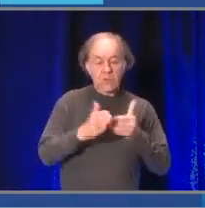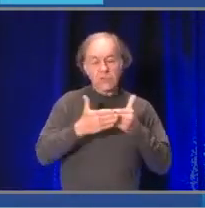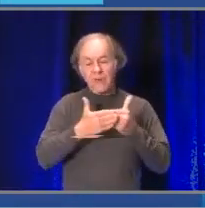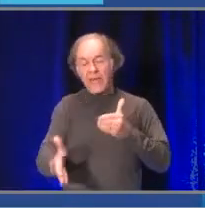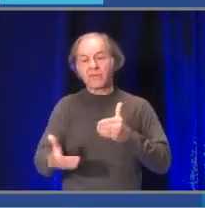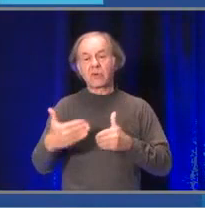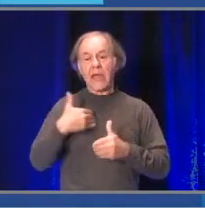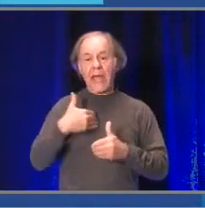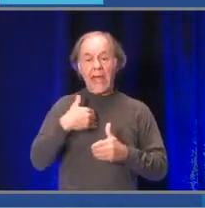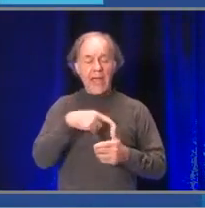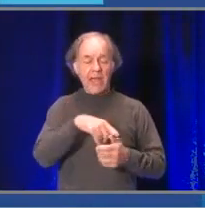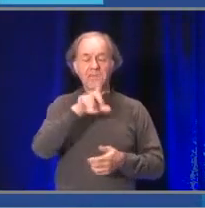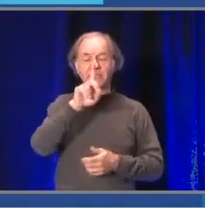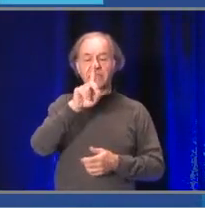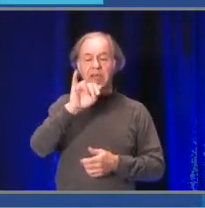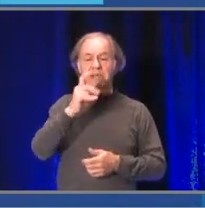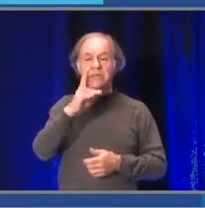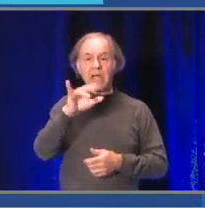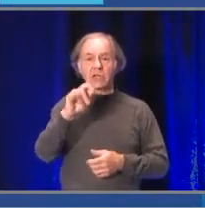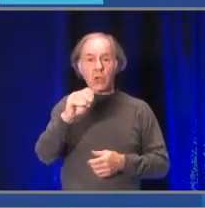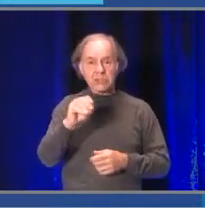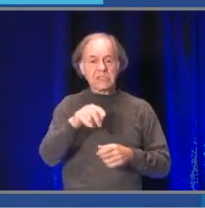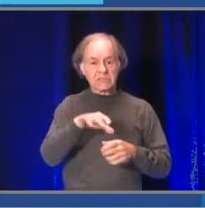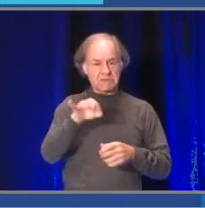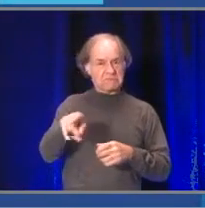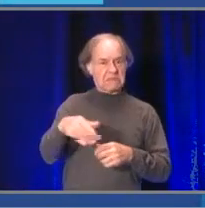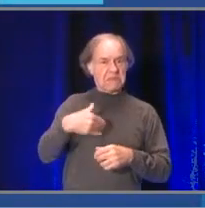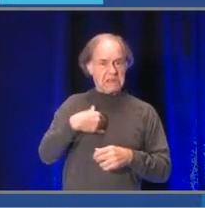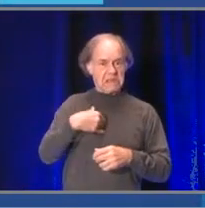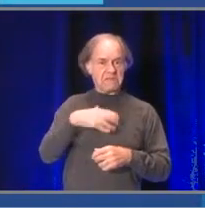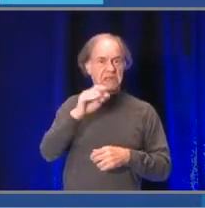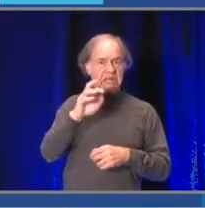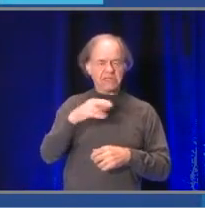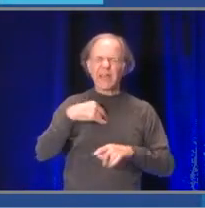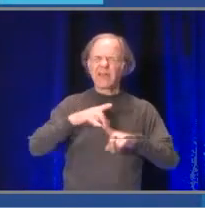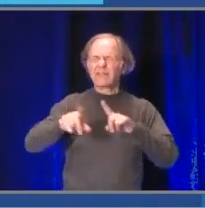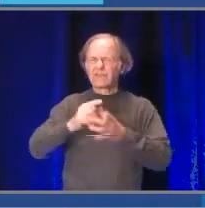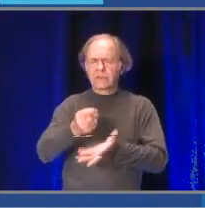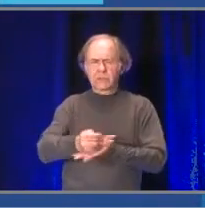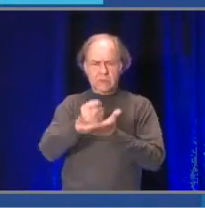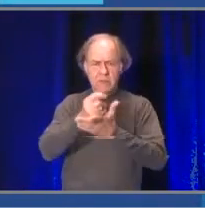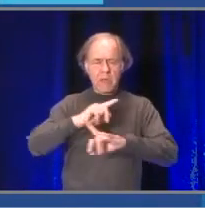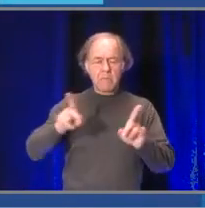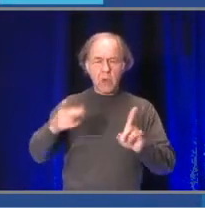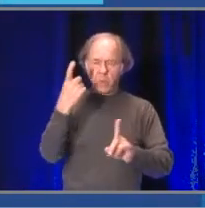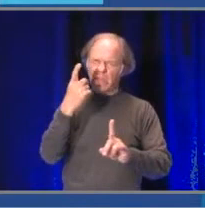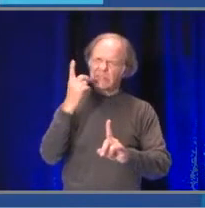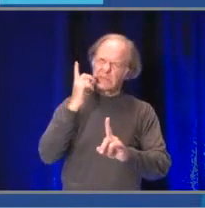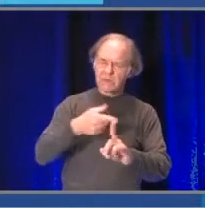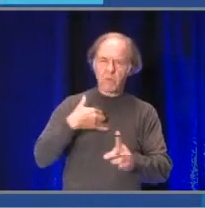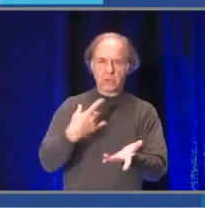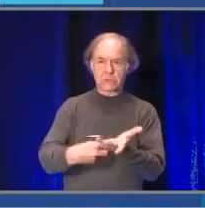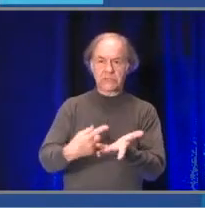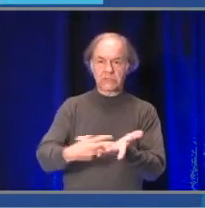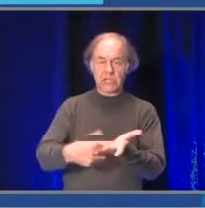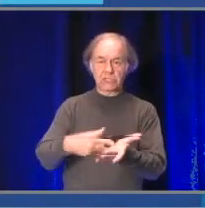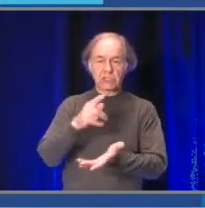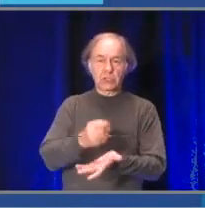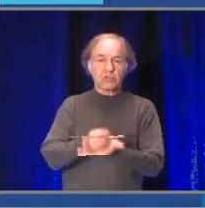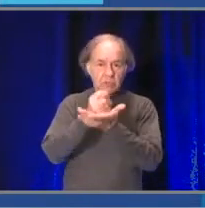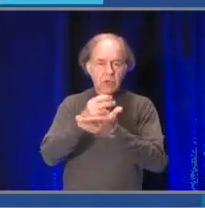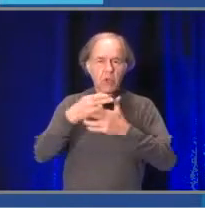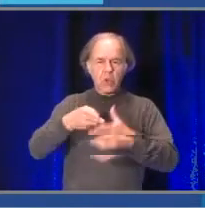we have a diagnosis? Well, we have to have treatments, and we have many treatments for prostate cancer. But a specific treatment I want to talk about is